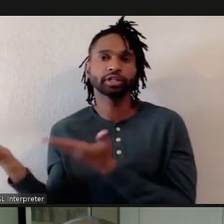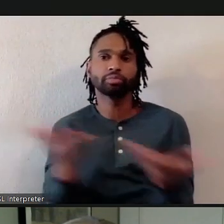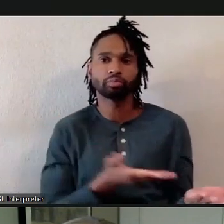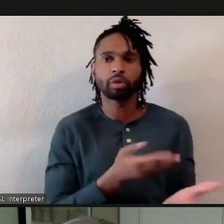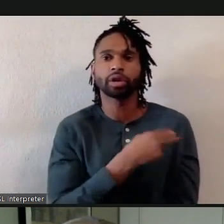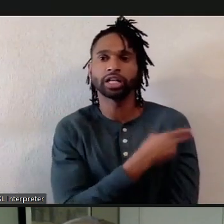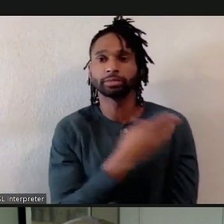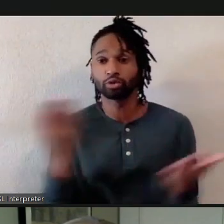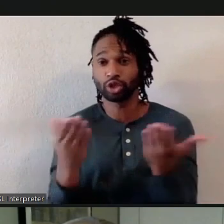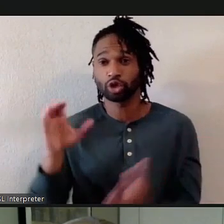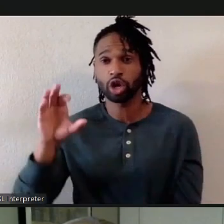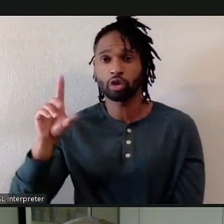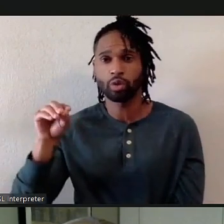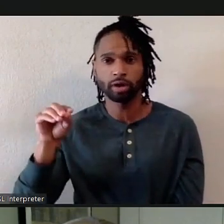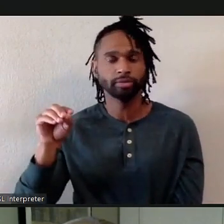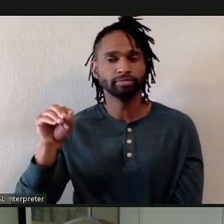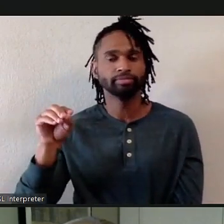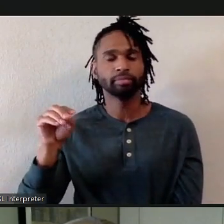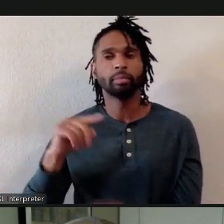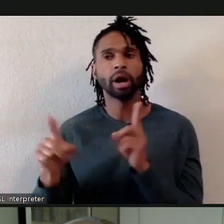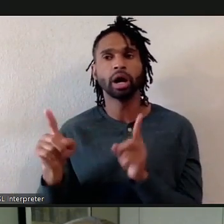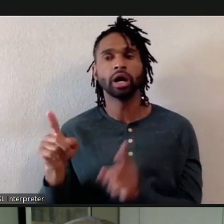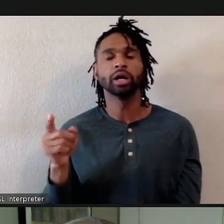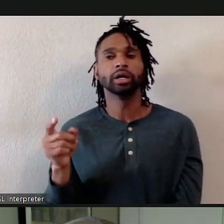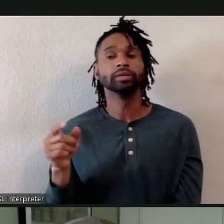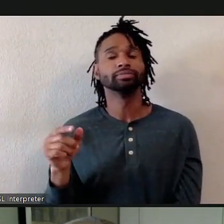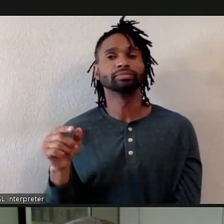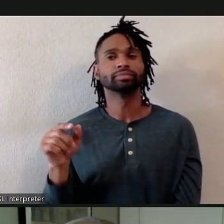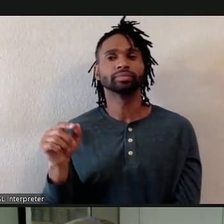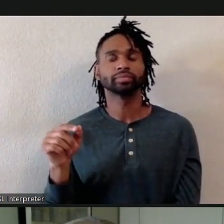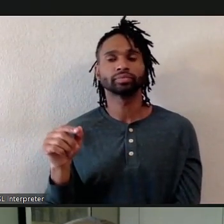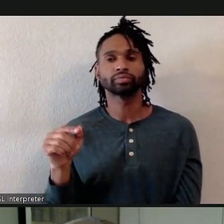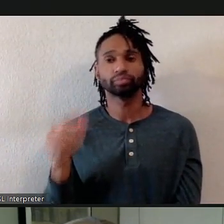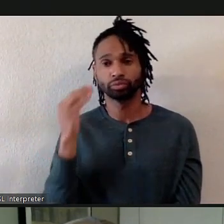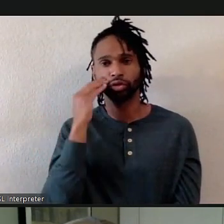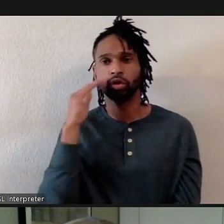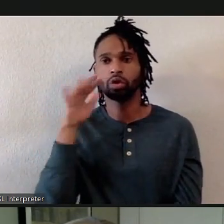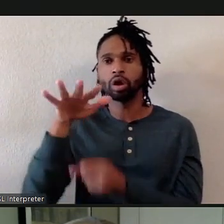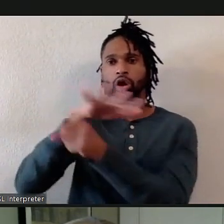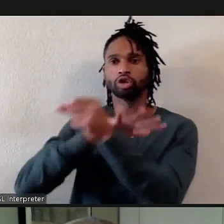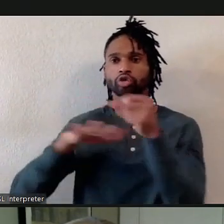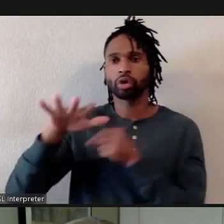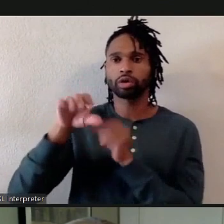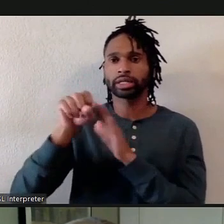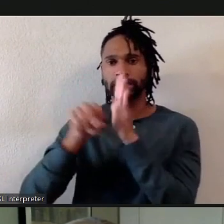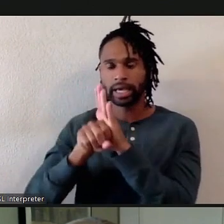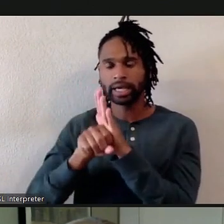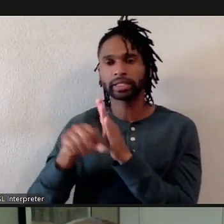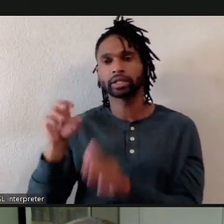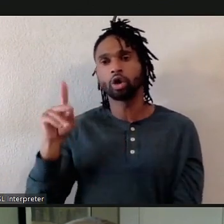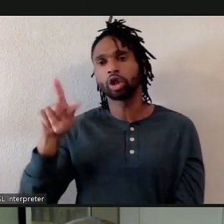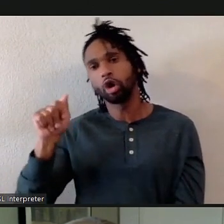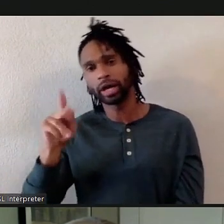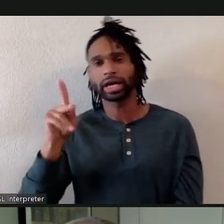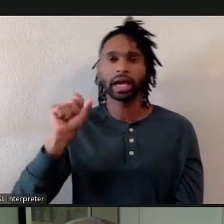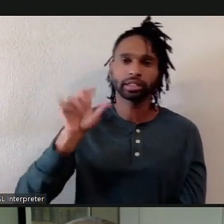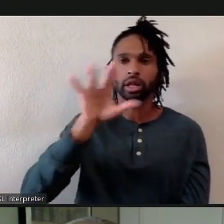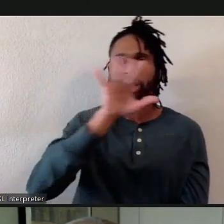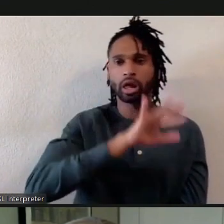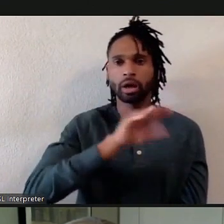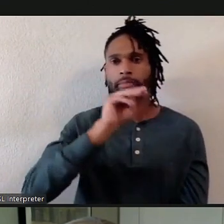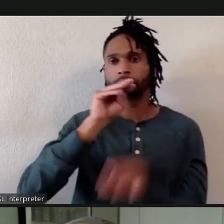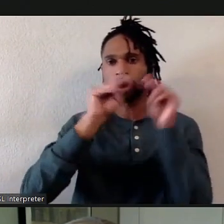time, though you could imagine in our surrounding states, they're somewhat more